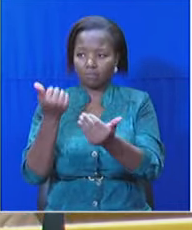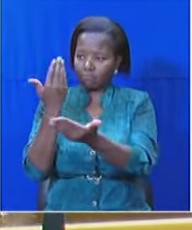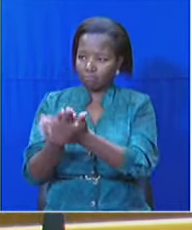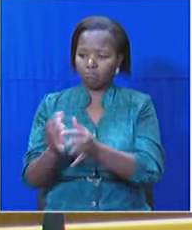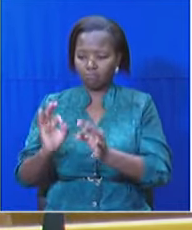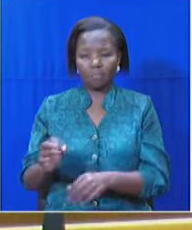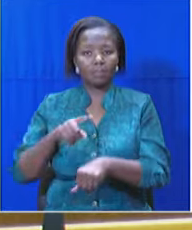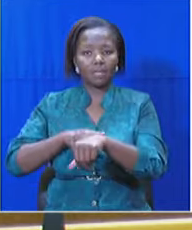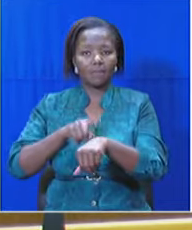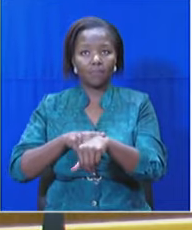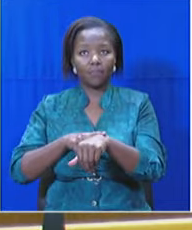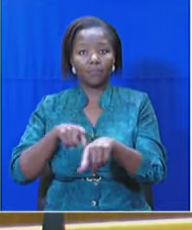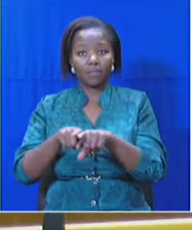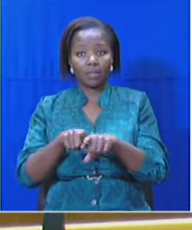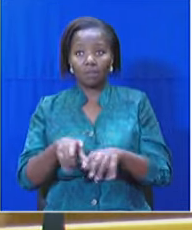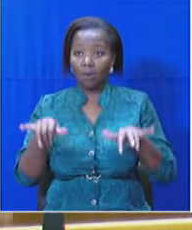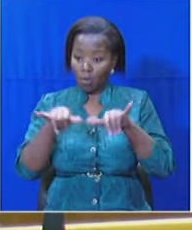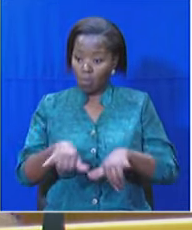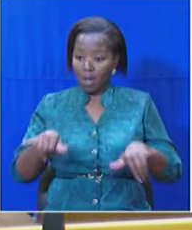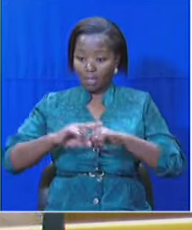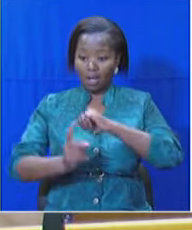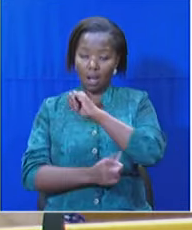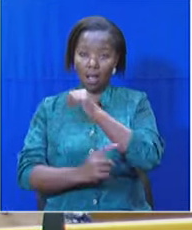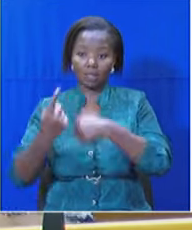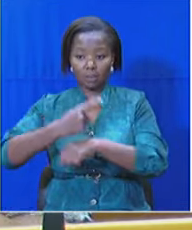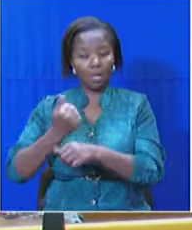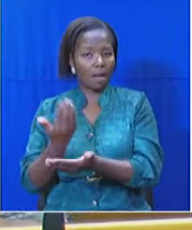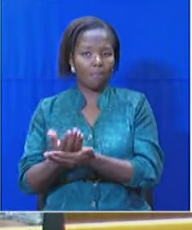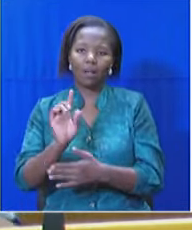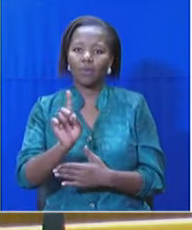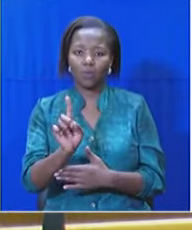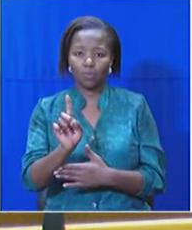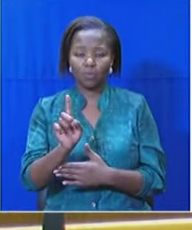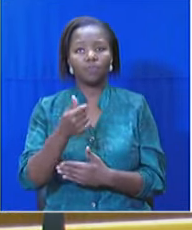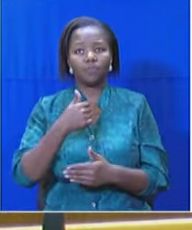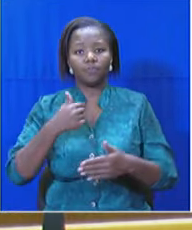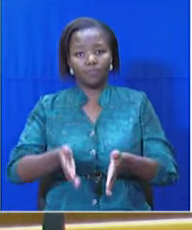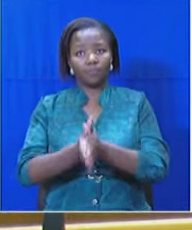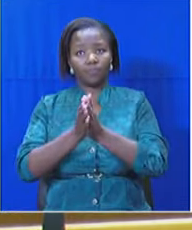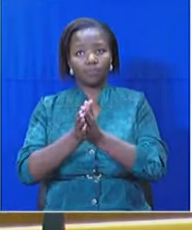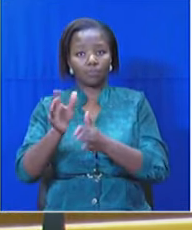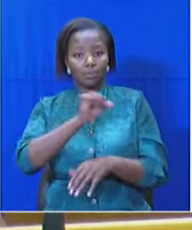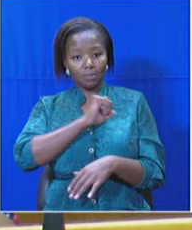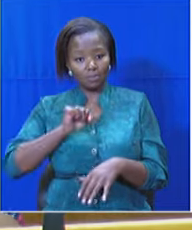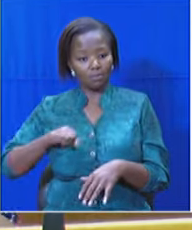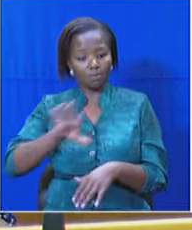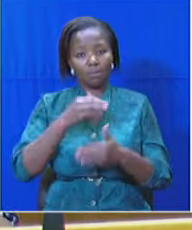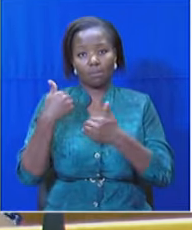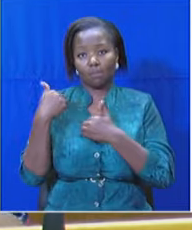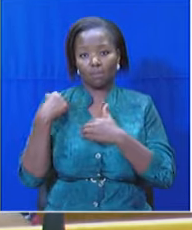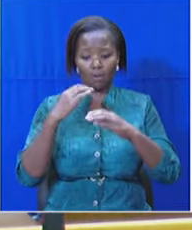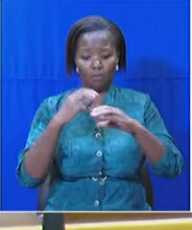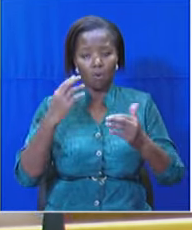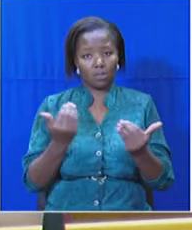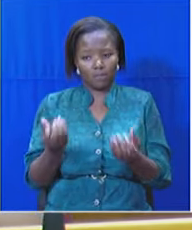time and not wait to apply on the last day. We request that the officials who man in the mobile programs to serve